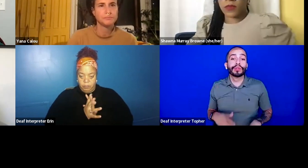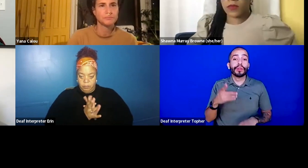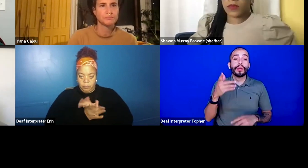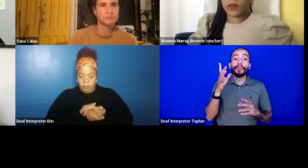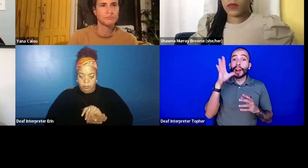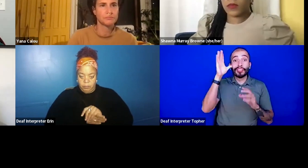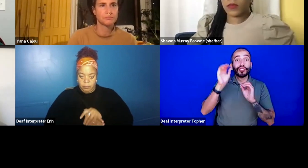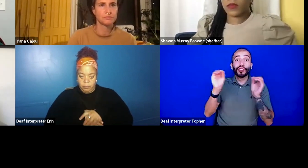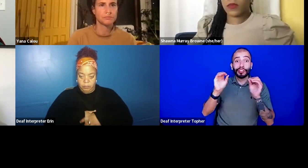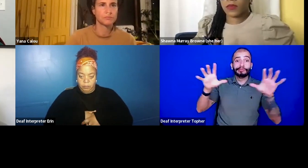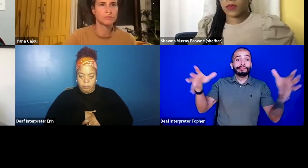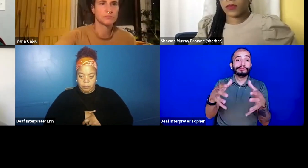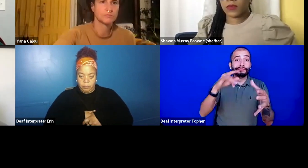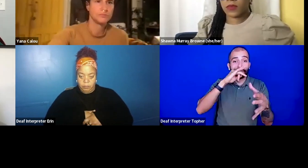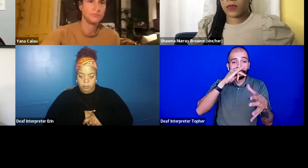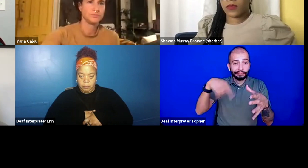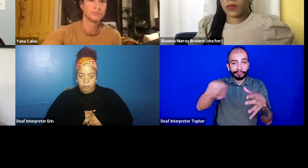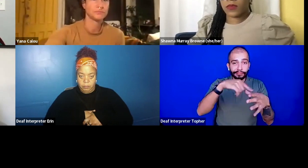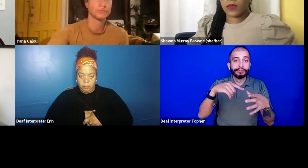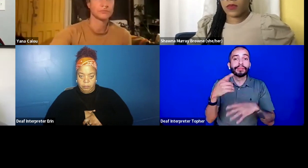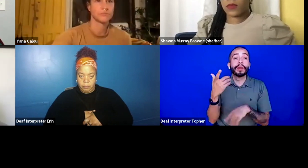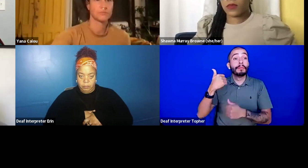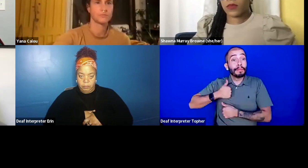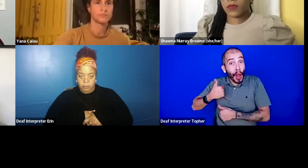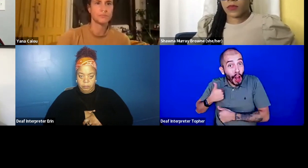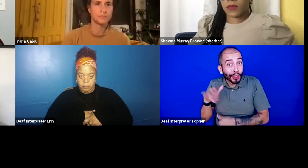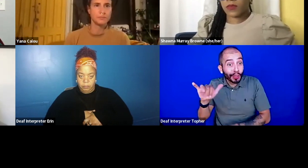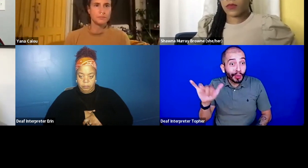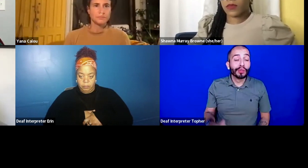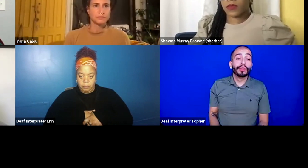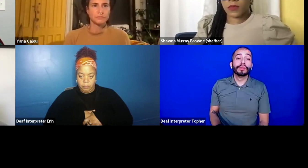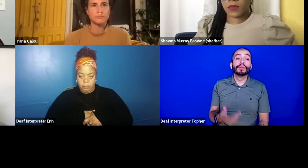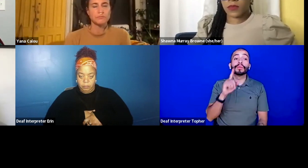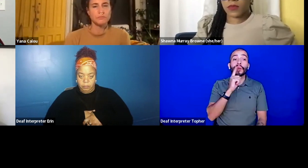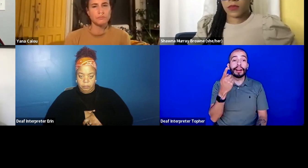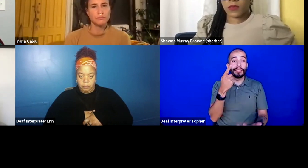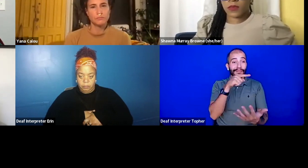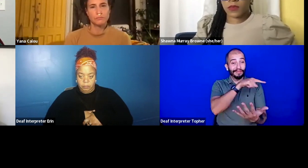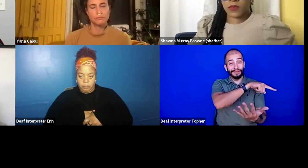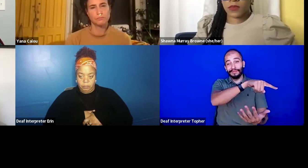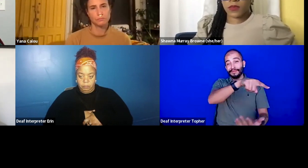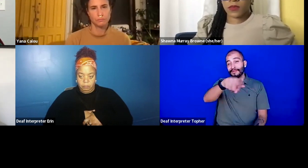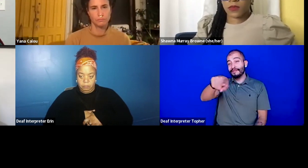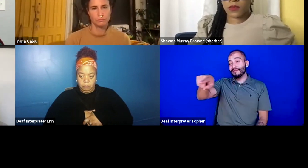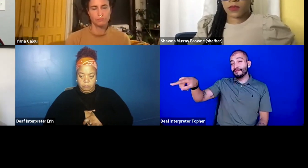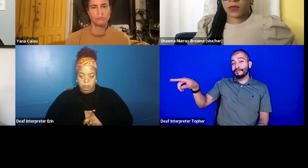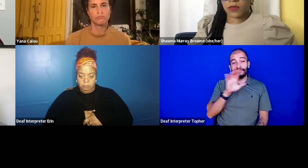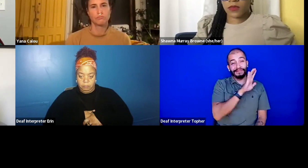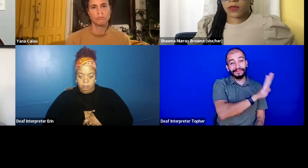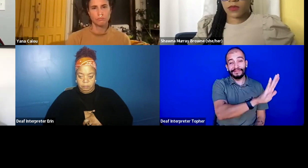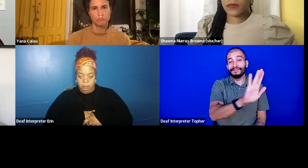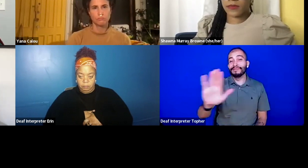While the stated purposes of these institutions and practices always include a positive spin, for example,